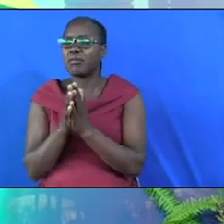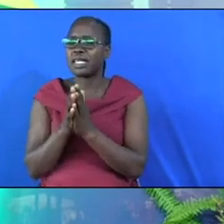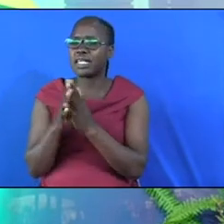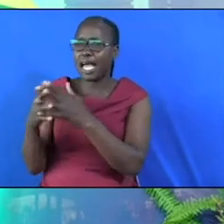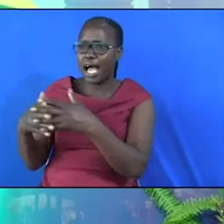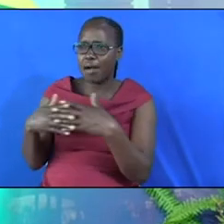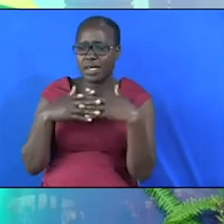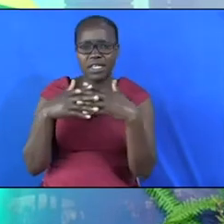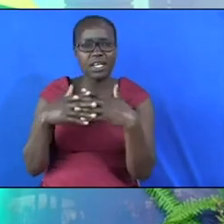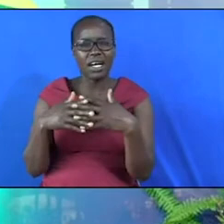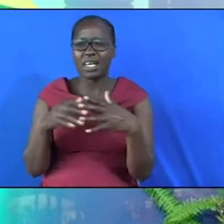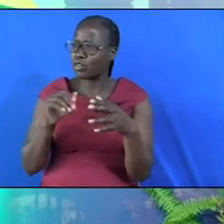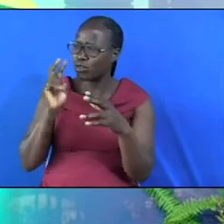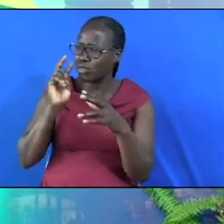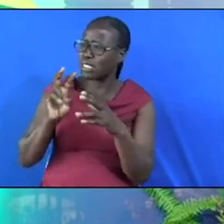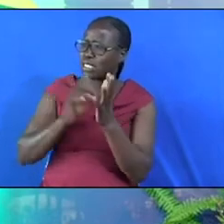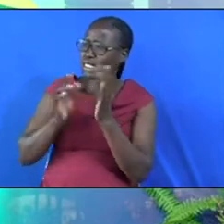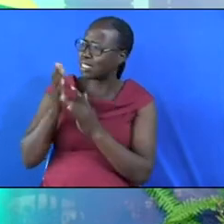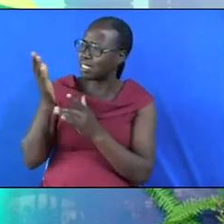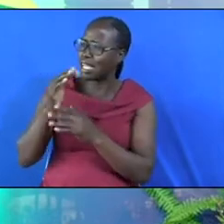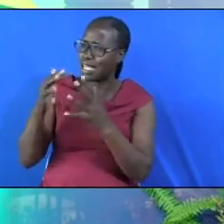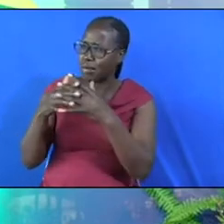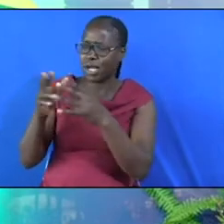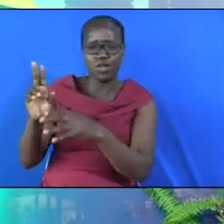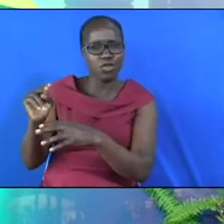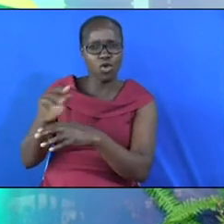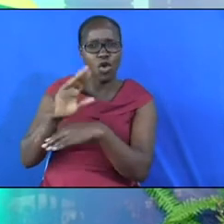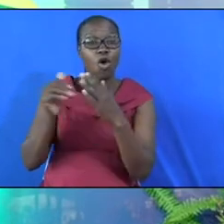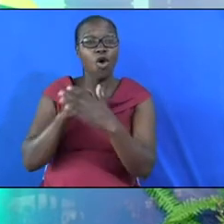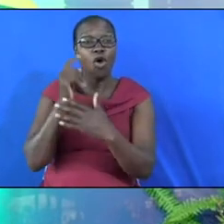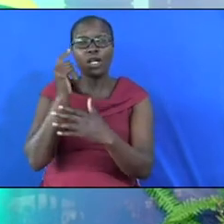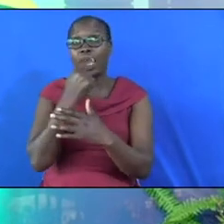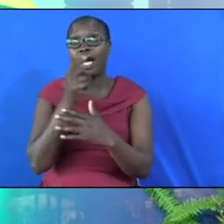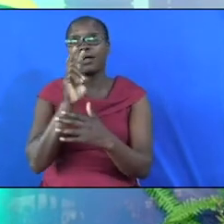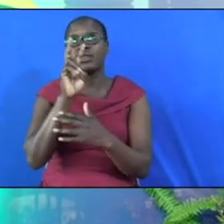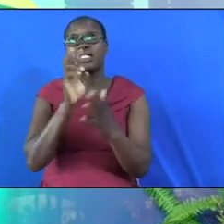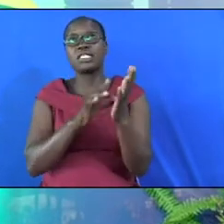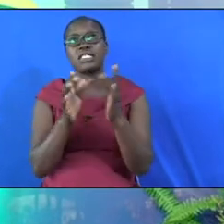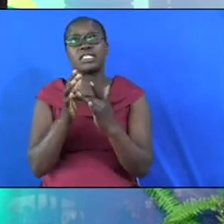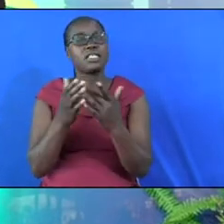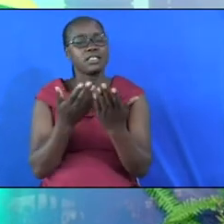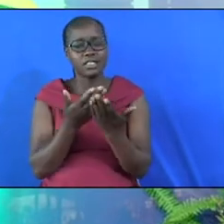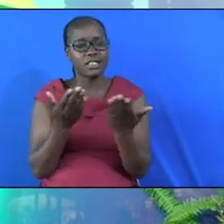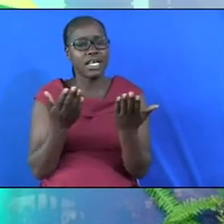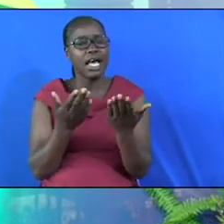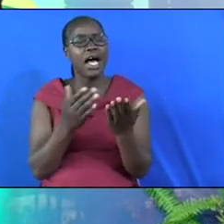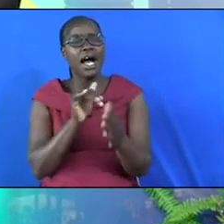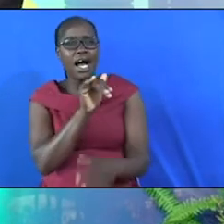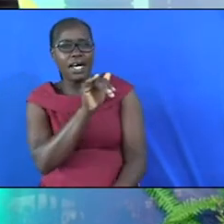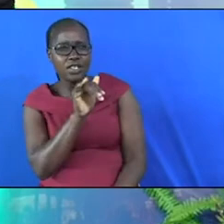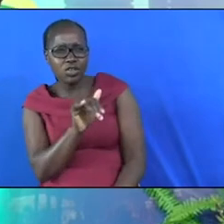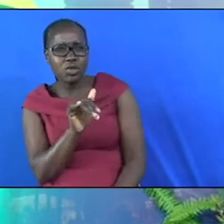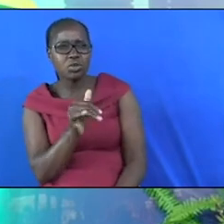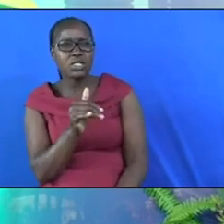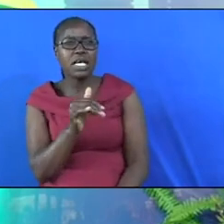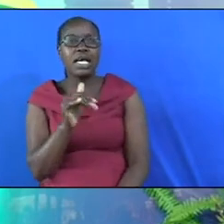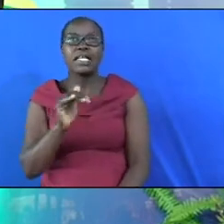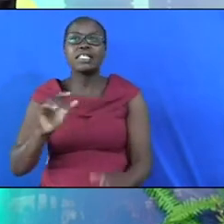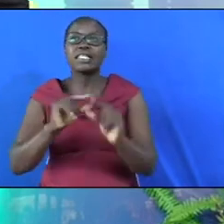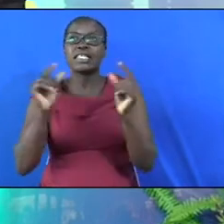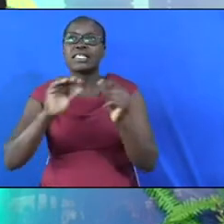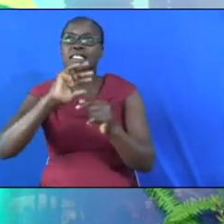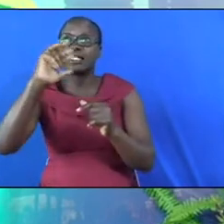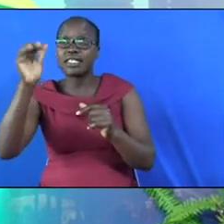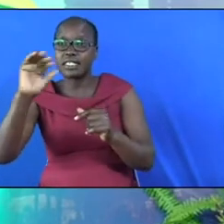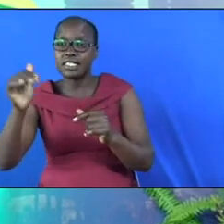Have you seen Christ there yet? No. Every eye will see Jesus at the same time. Those in large cities will see